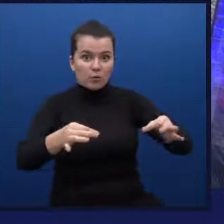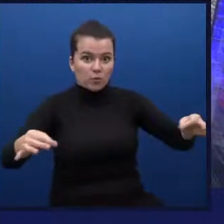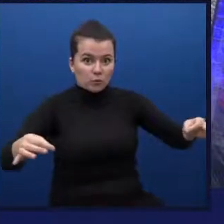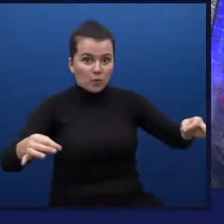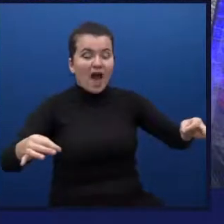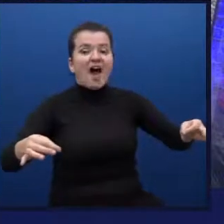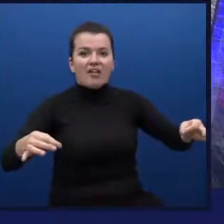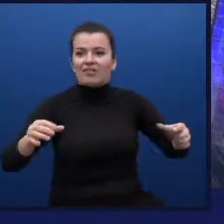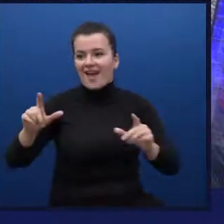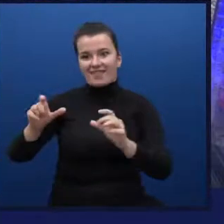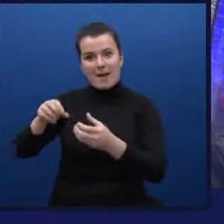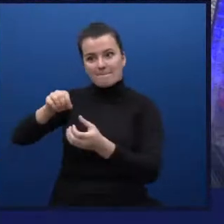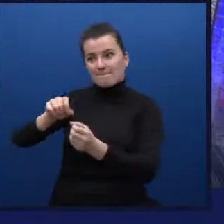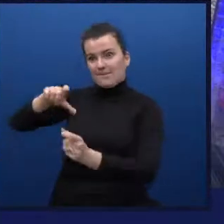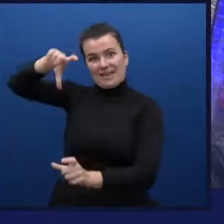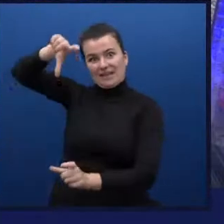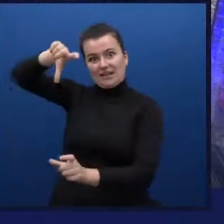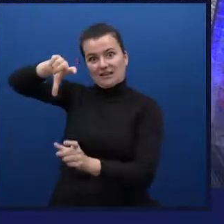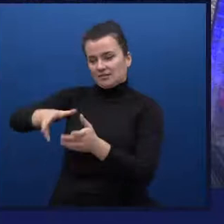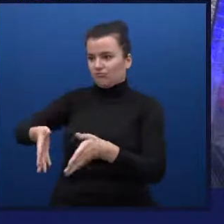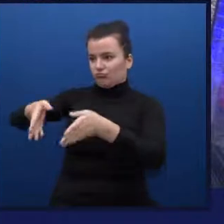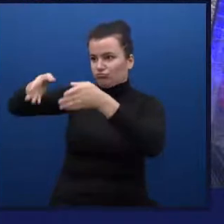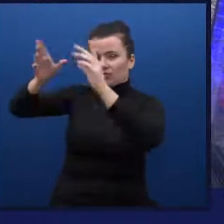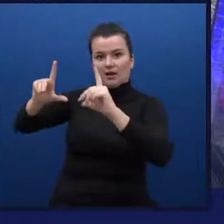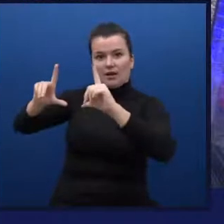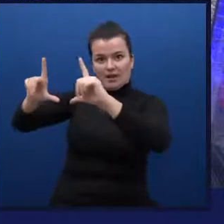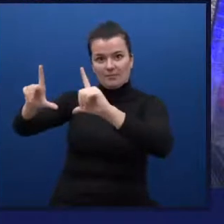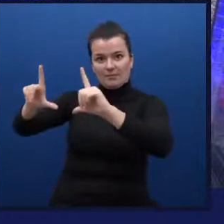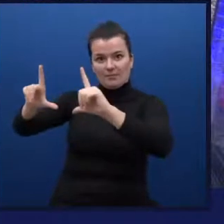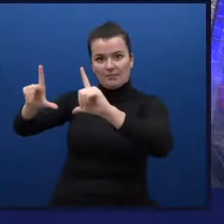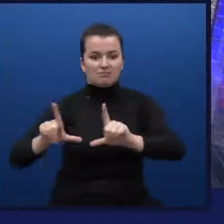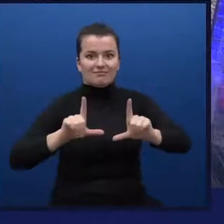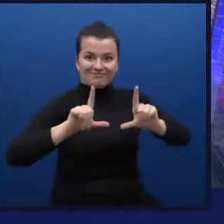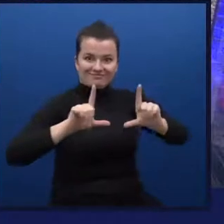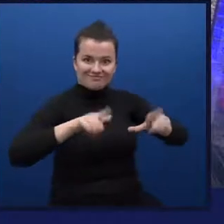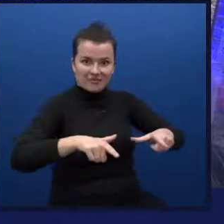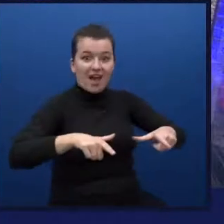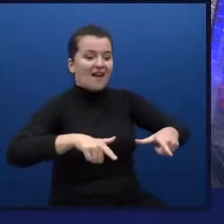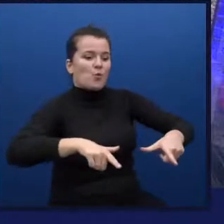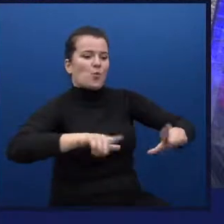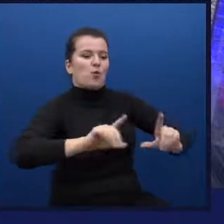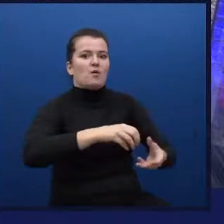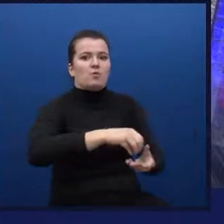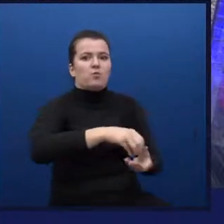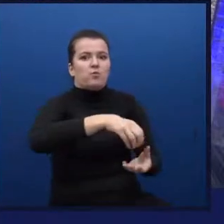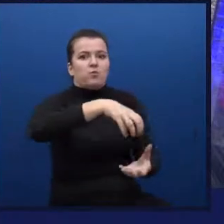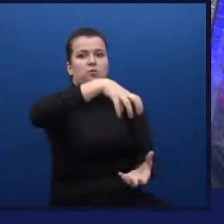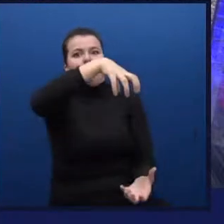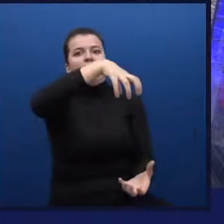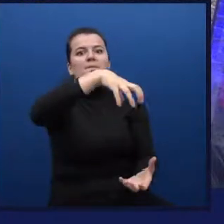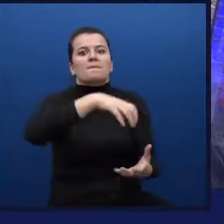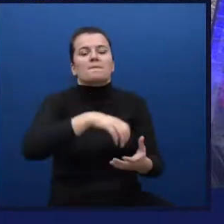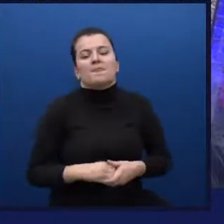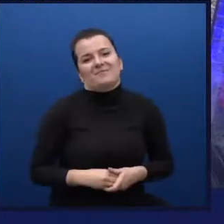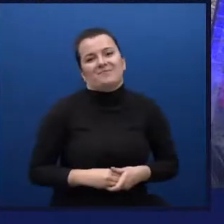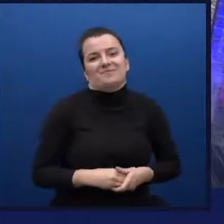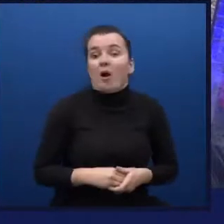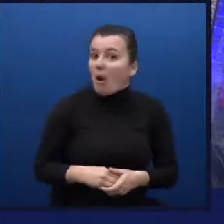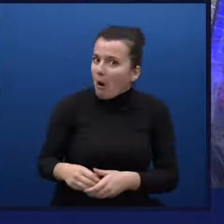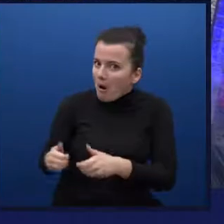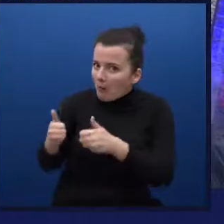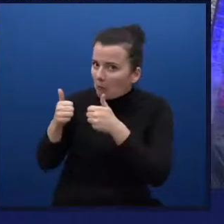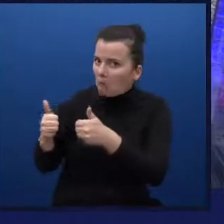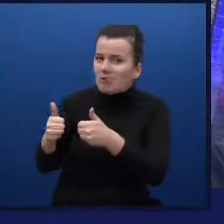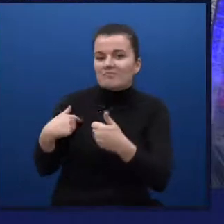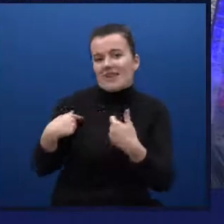buildings. Yeah, cool. So we do have a question from the audience. You've shown a lot of stuff,